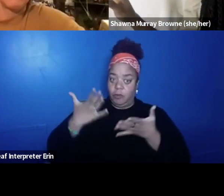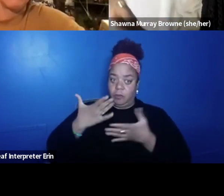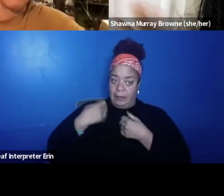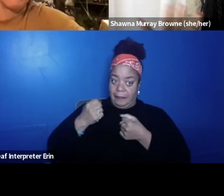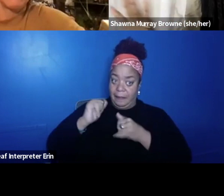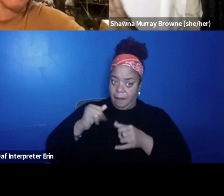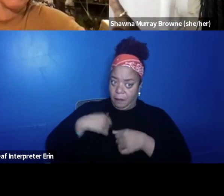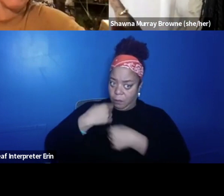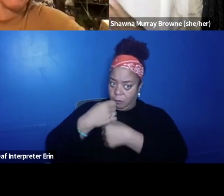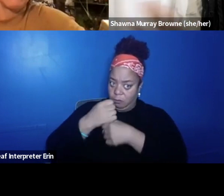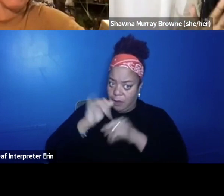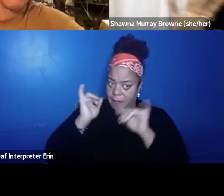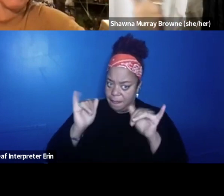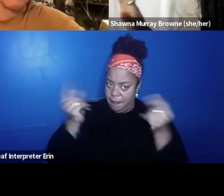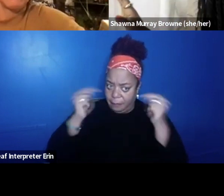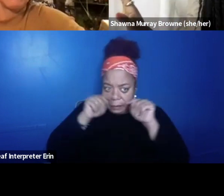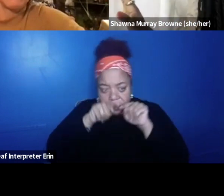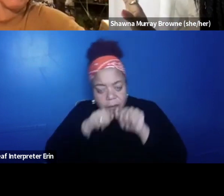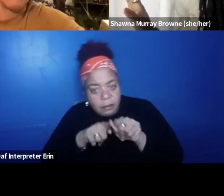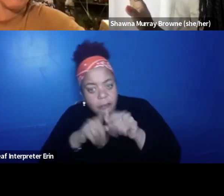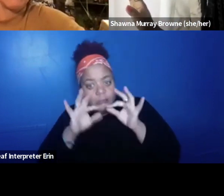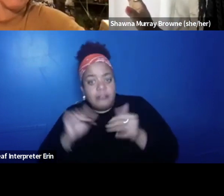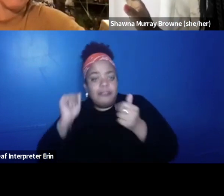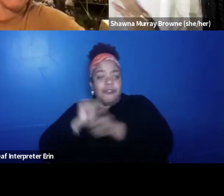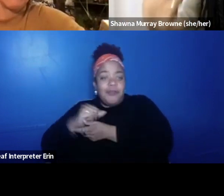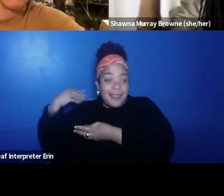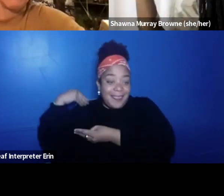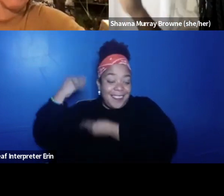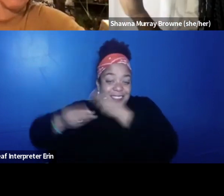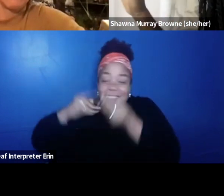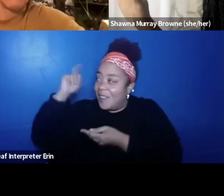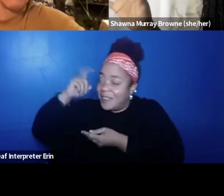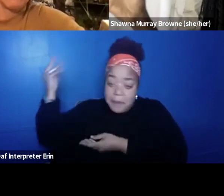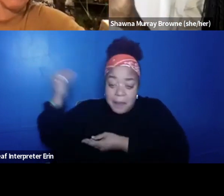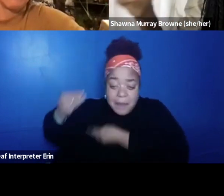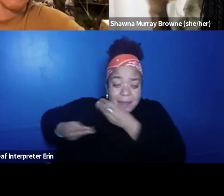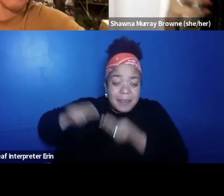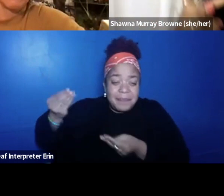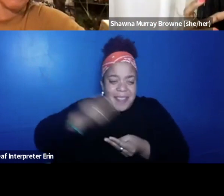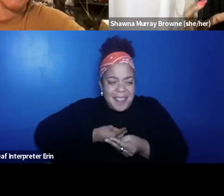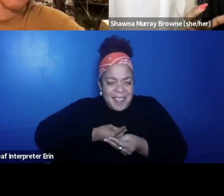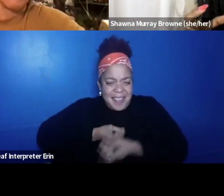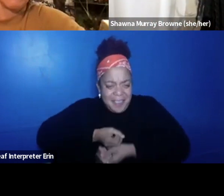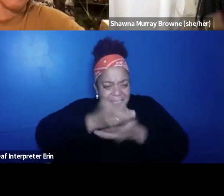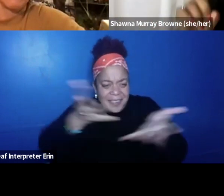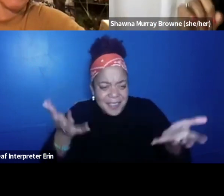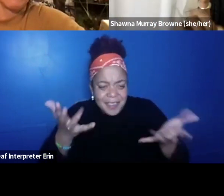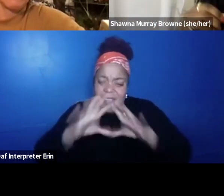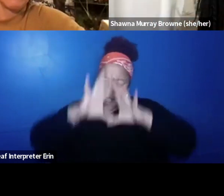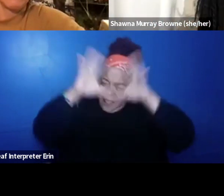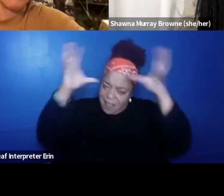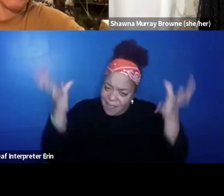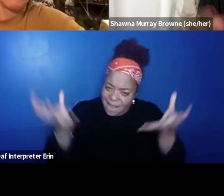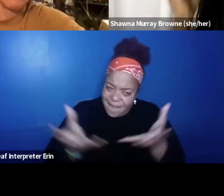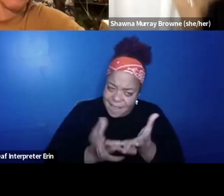generations of wisdoms of folks across the country or all over the world into a praxis. We're gonna